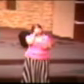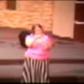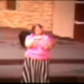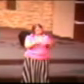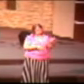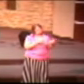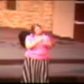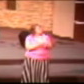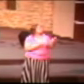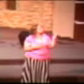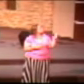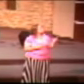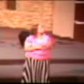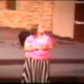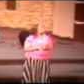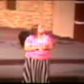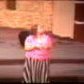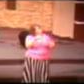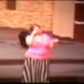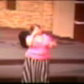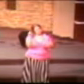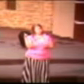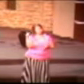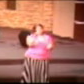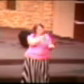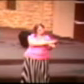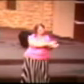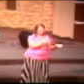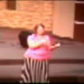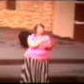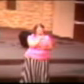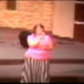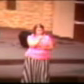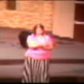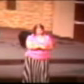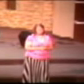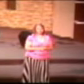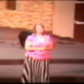He's decided to make his landing here in the United States.